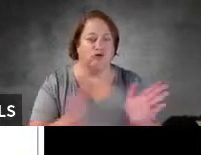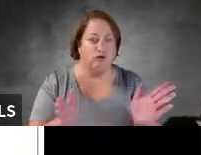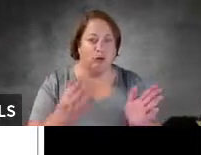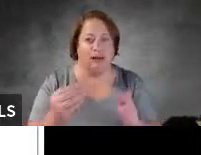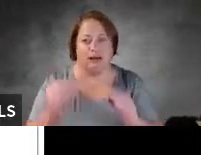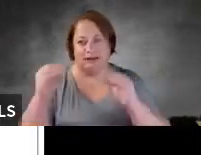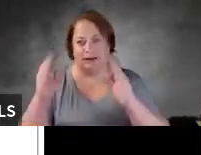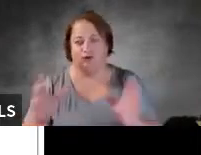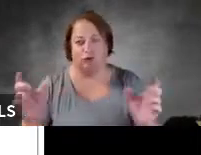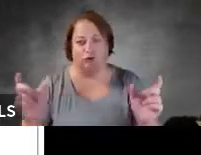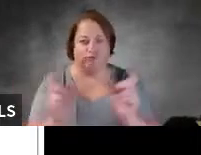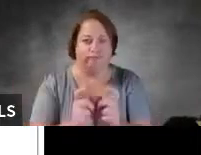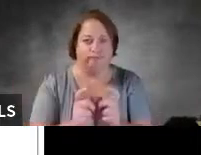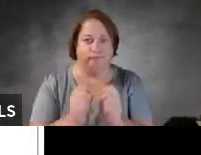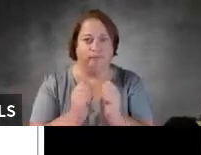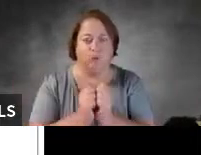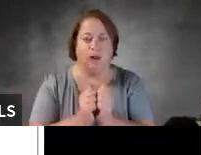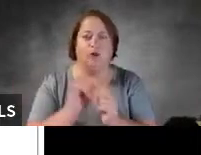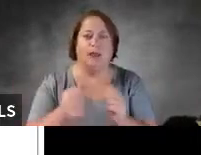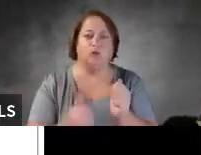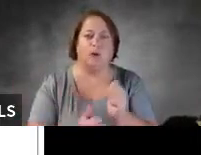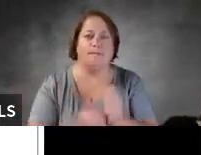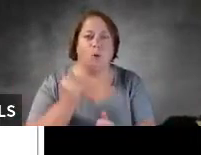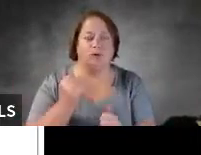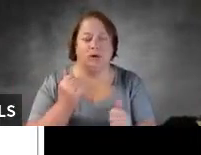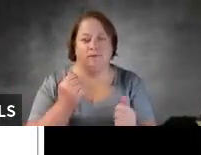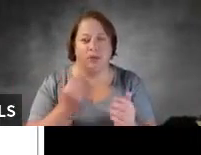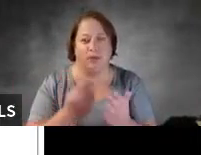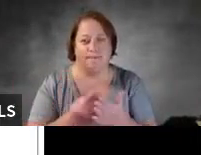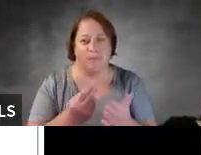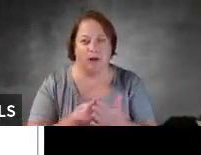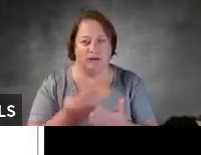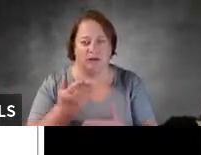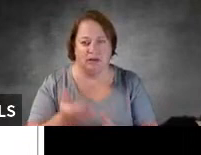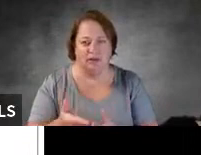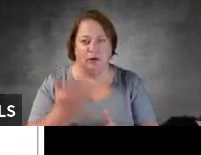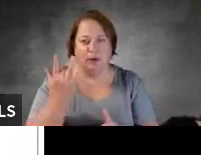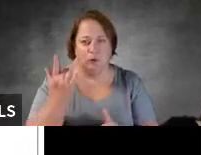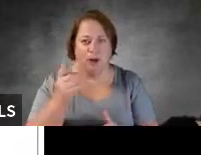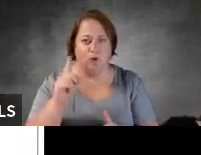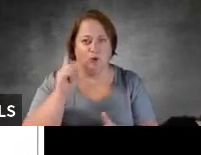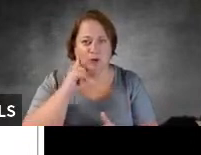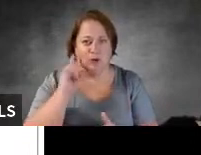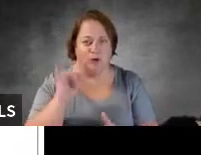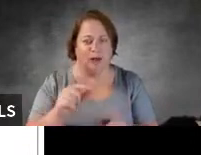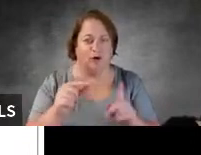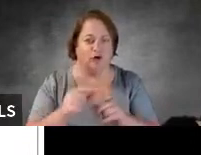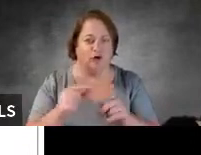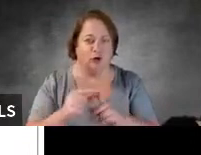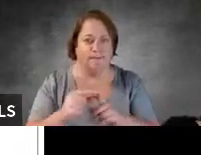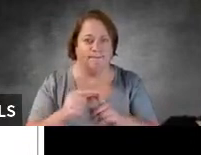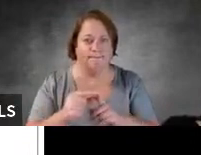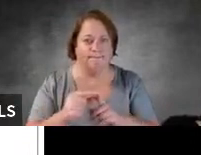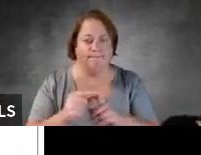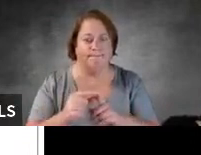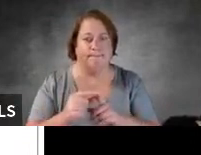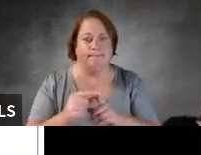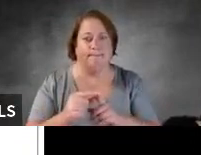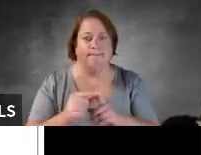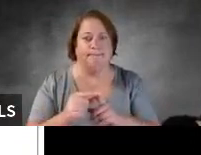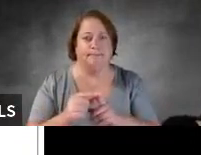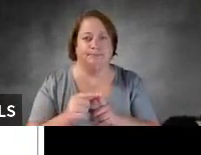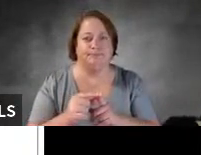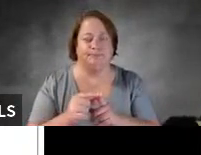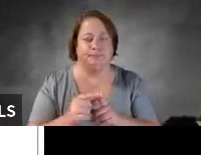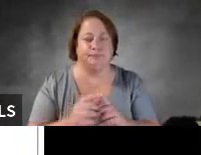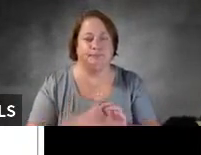and your teacher's fund. That is where the majority of your school district money is. And so that's why you kind of hear that term as much